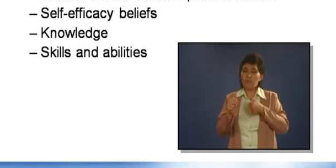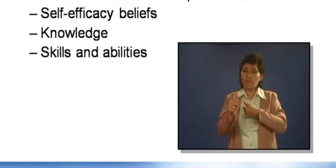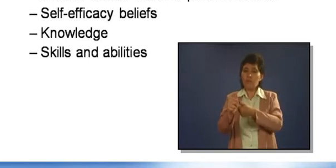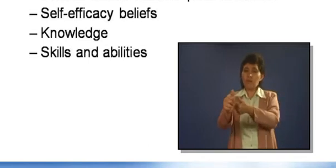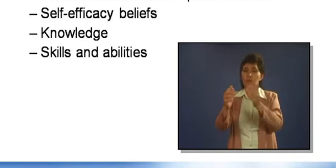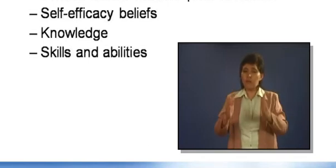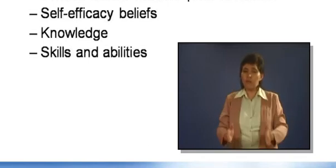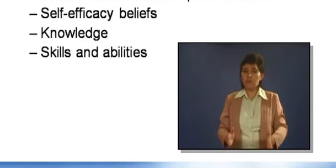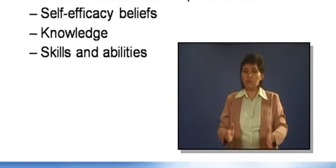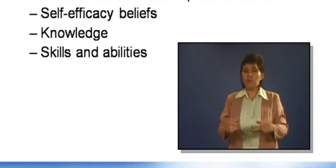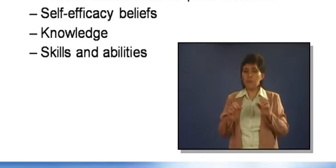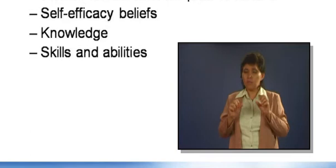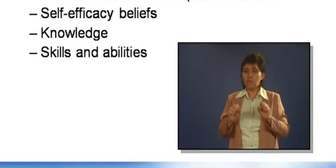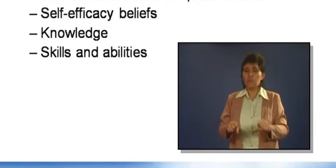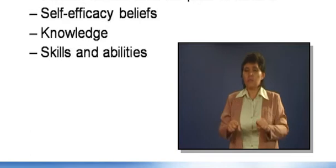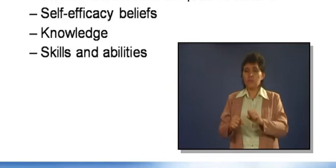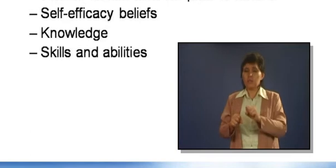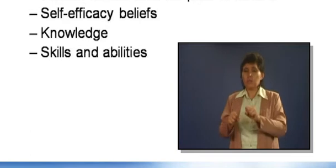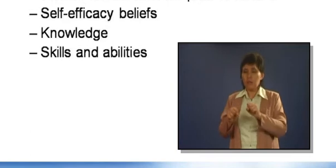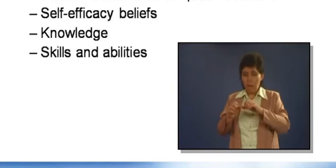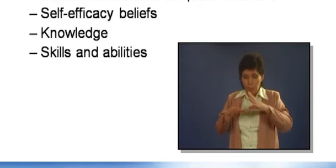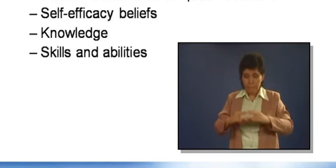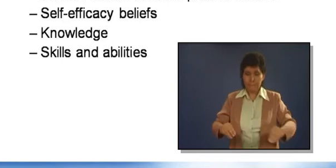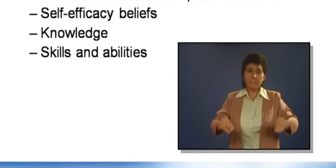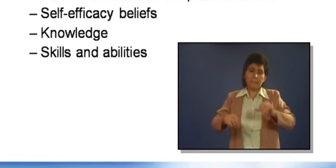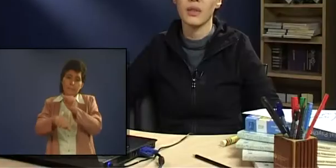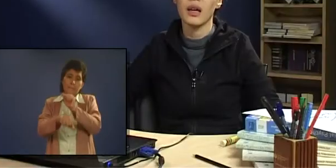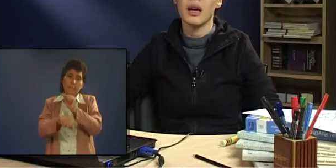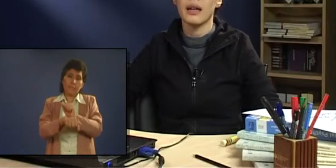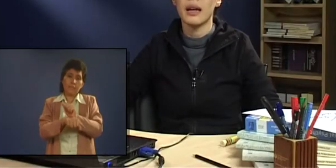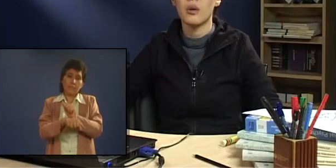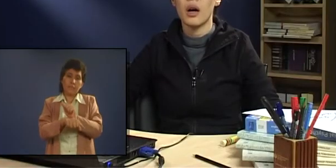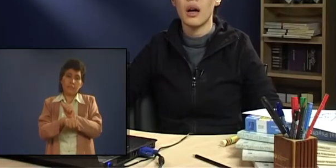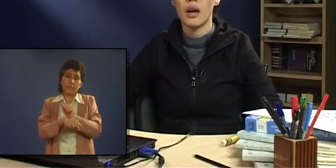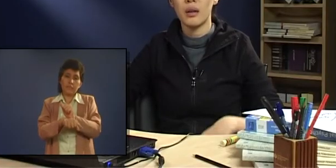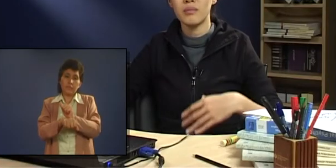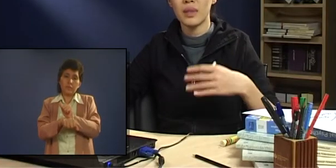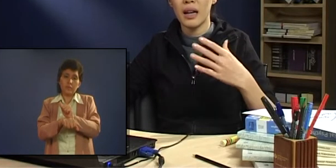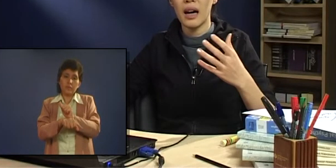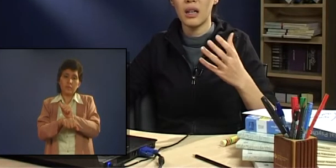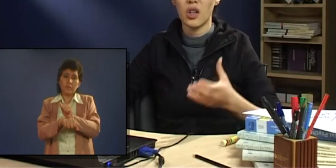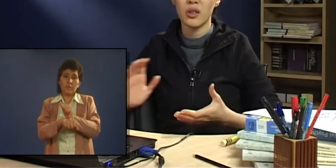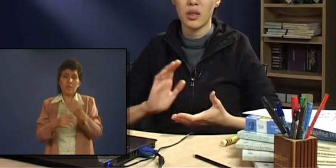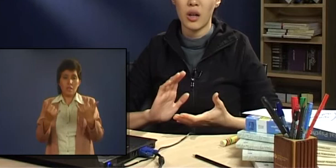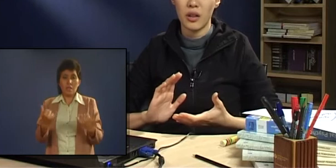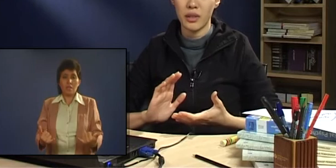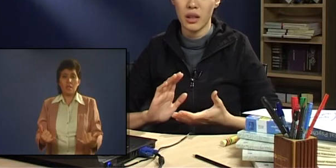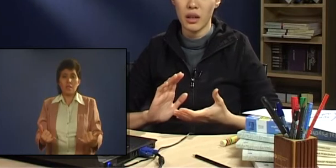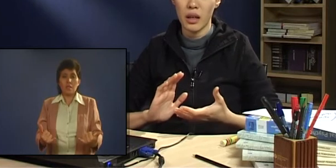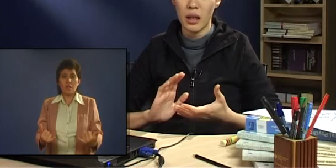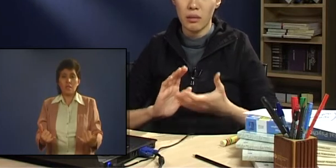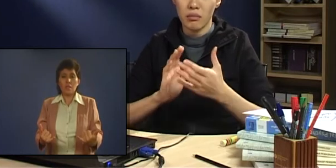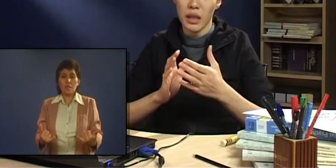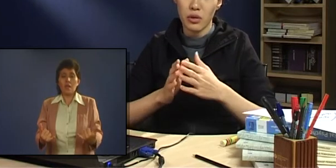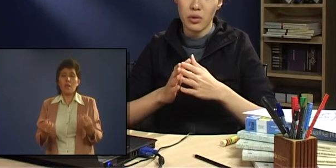to and finish the task by themselves or knowledge okay now and there are a lot of